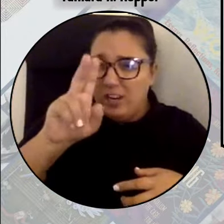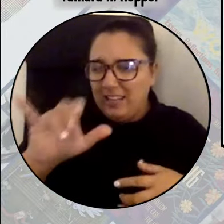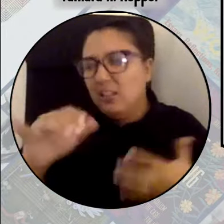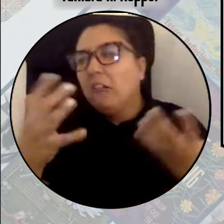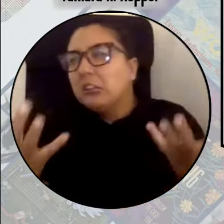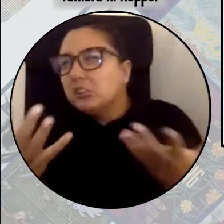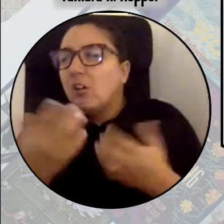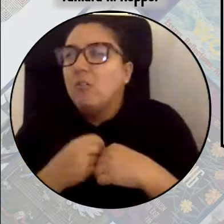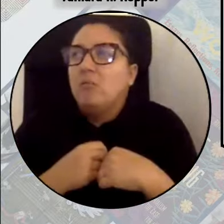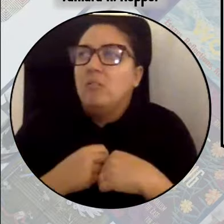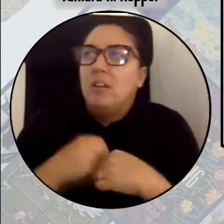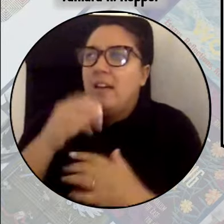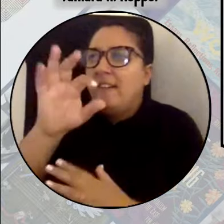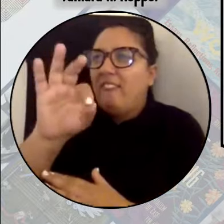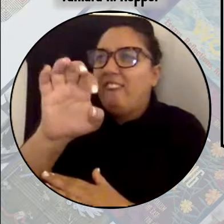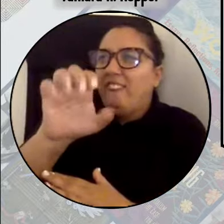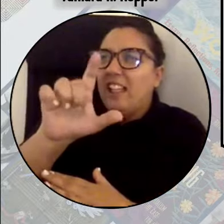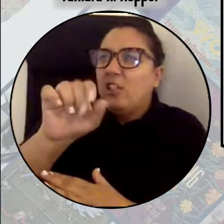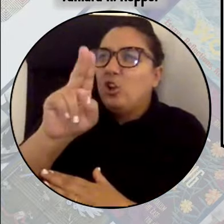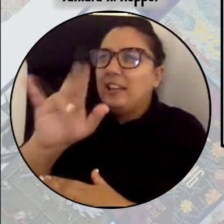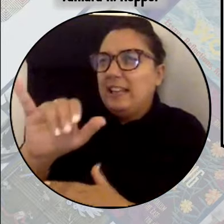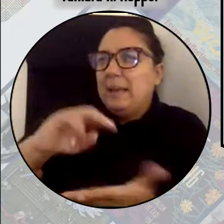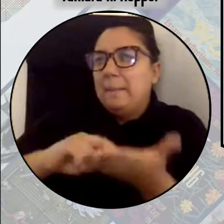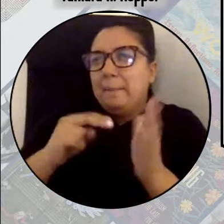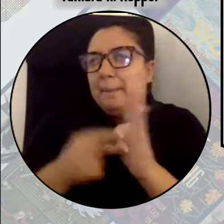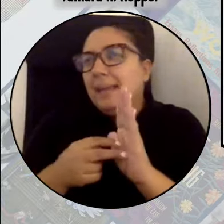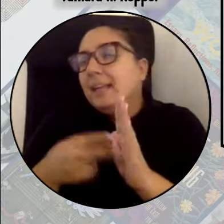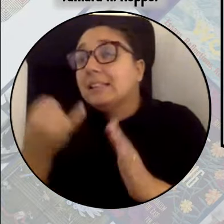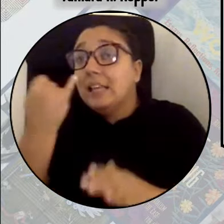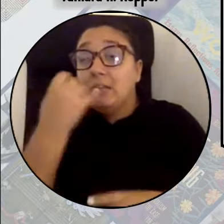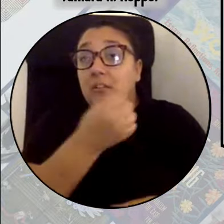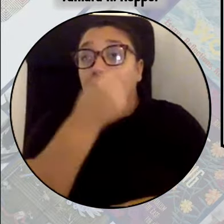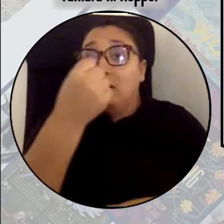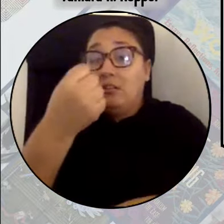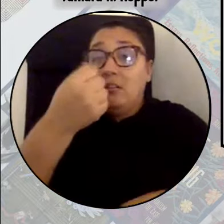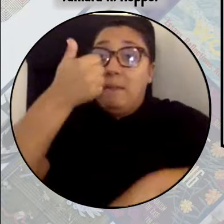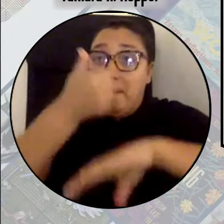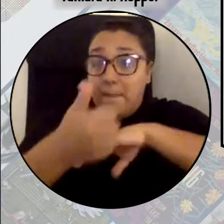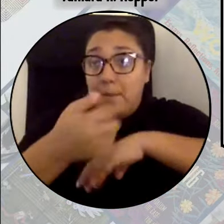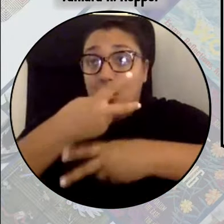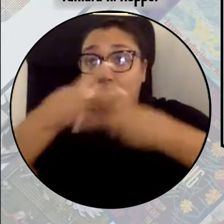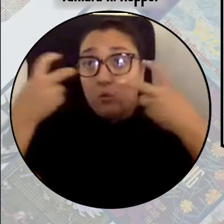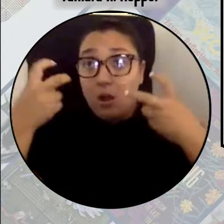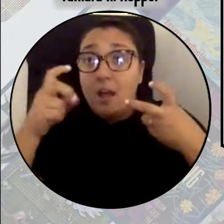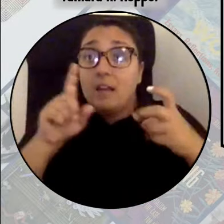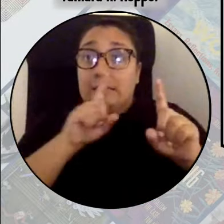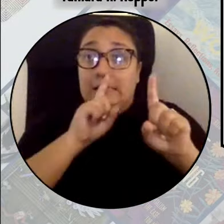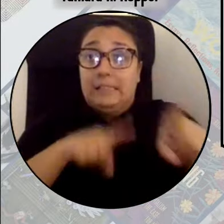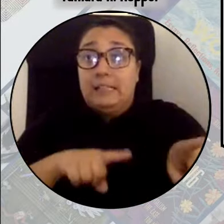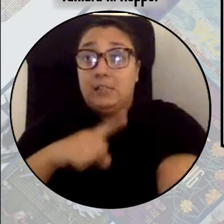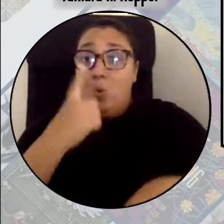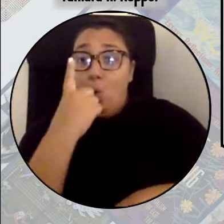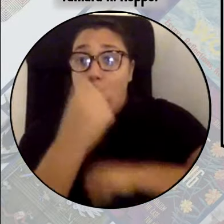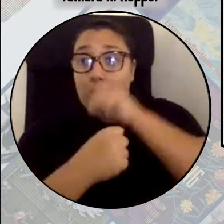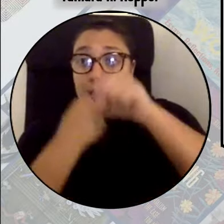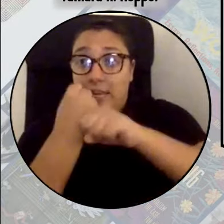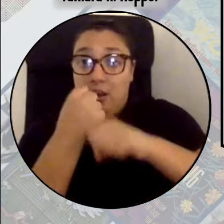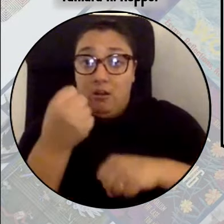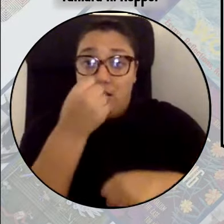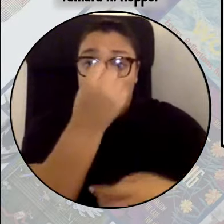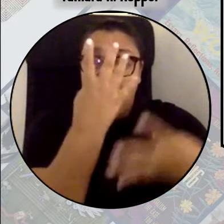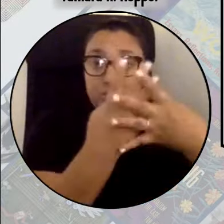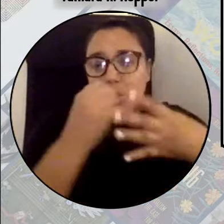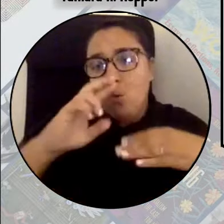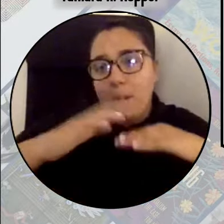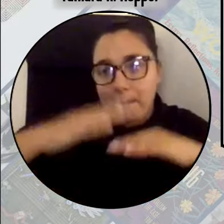things that you're convicted of as a crime in the criminal legal system that usually carry a sentence of a year or more, which means that in